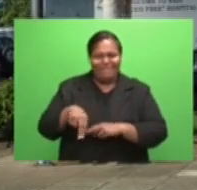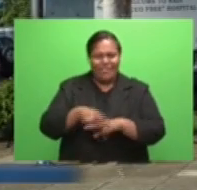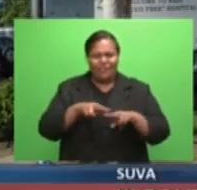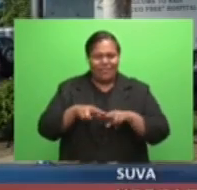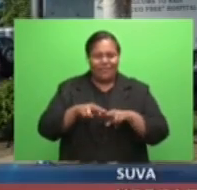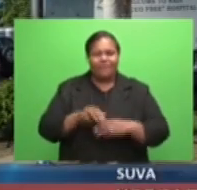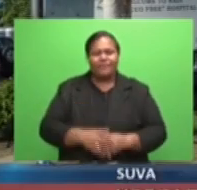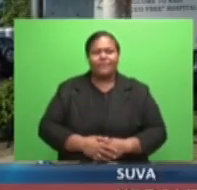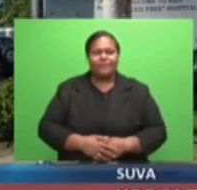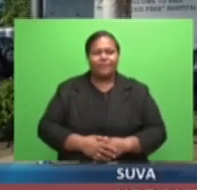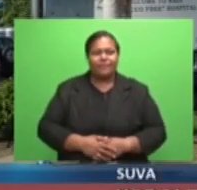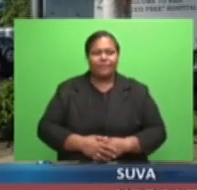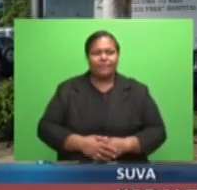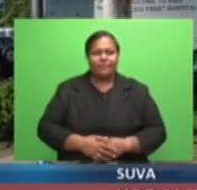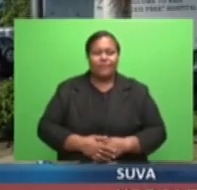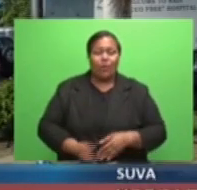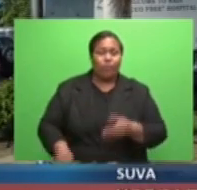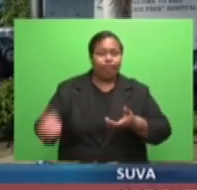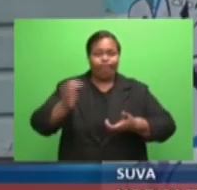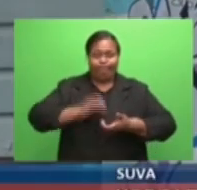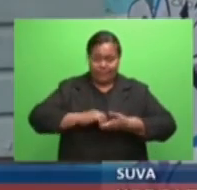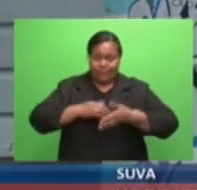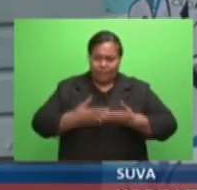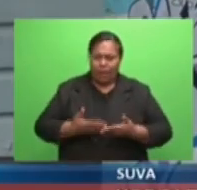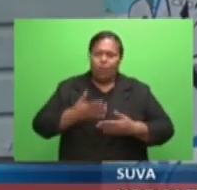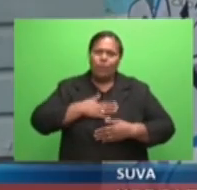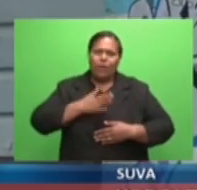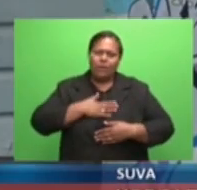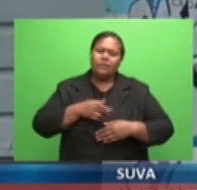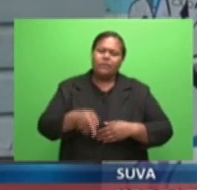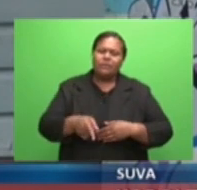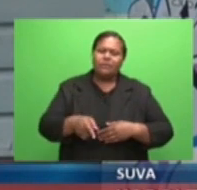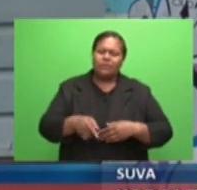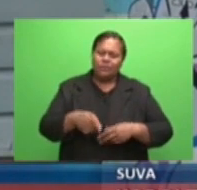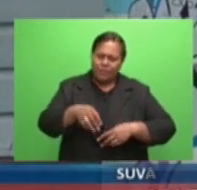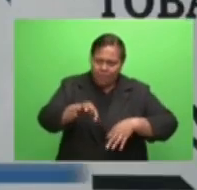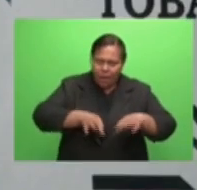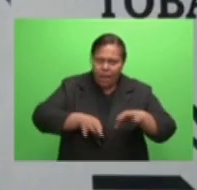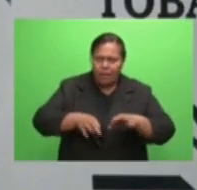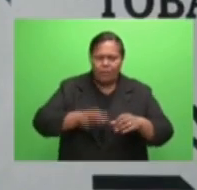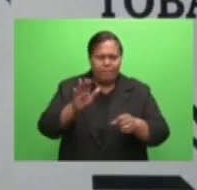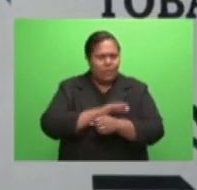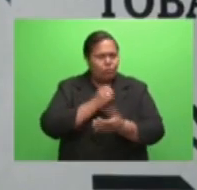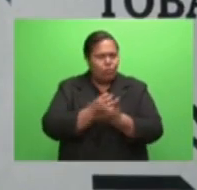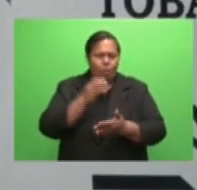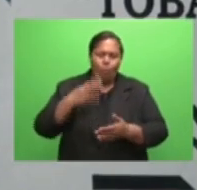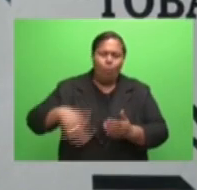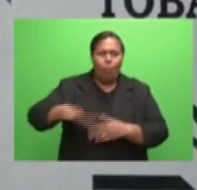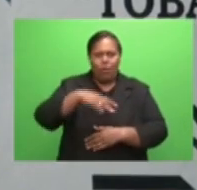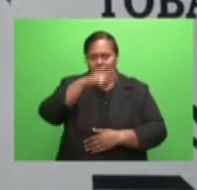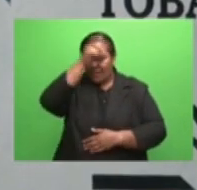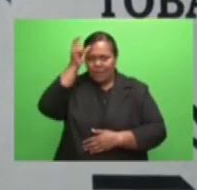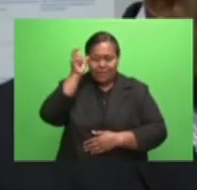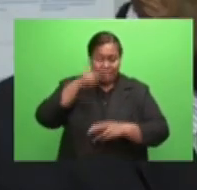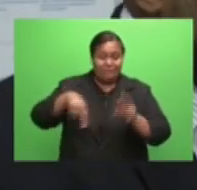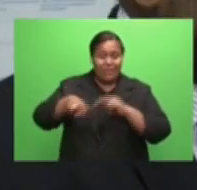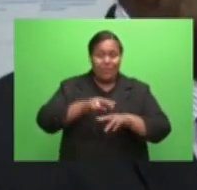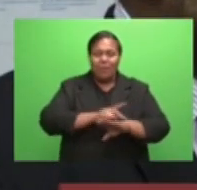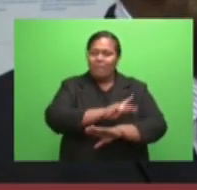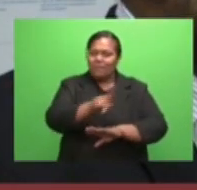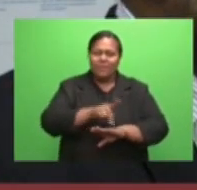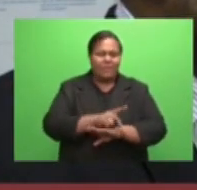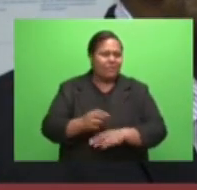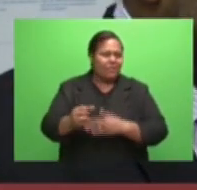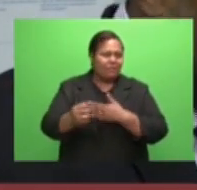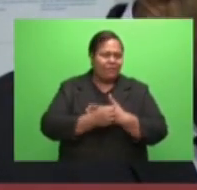The collaboration aims to provide evidence-based practices that will ensure all nurses in Fiji and the Pacific are safe. Nurses,